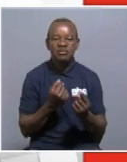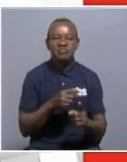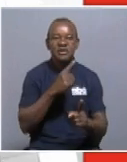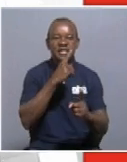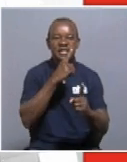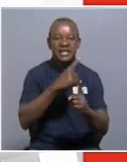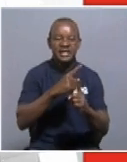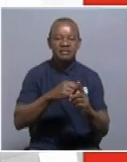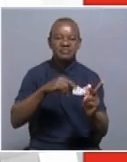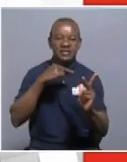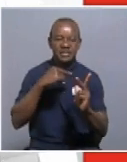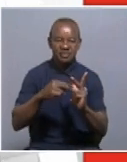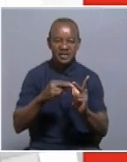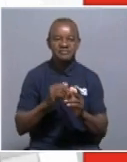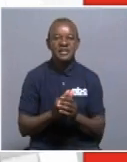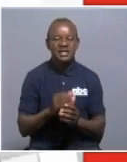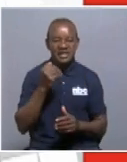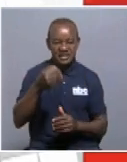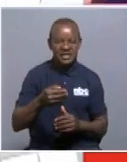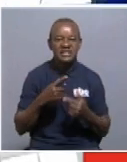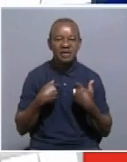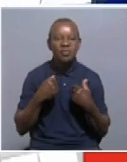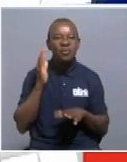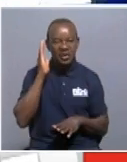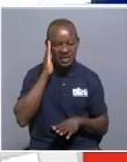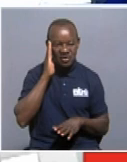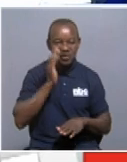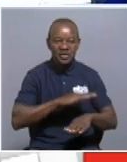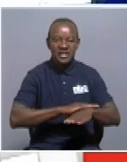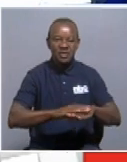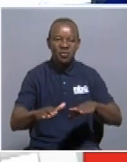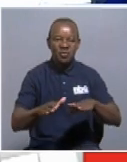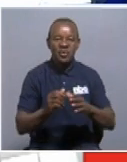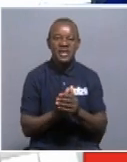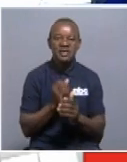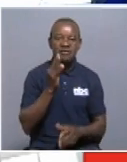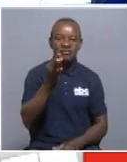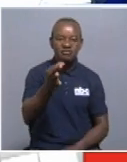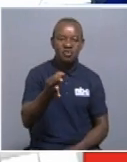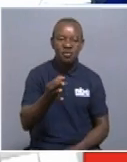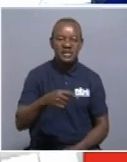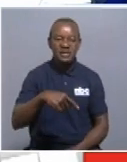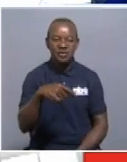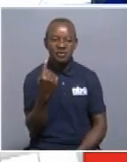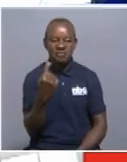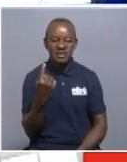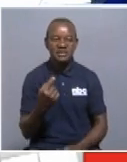what is the way forward come Monday. Absalom, thank you so much for your time. Tough road lies ahead for